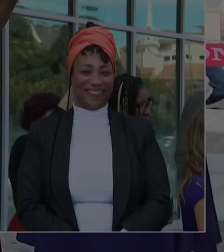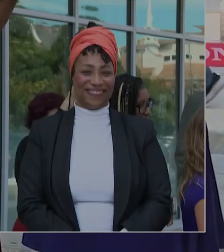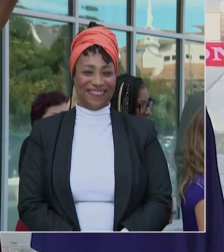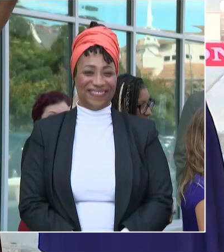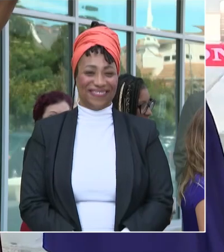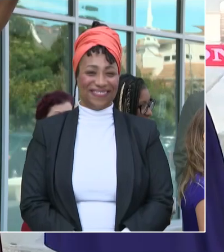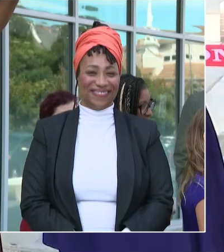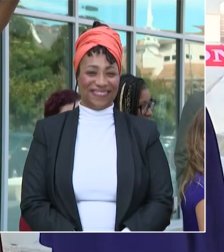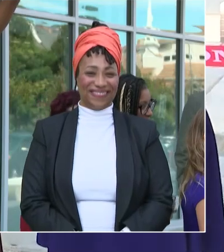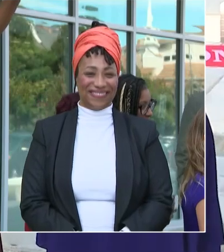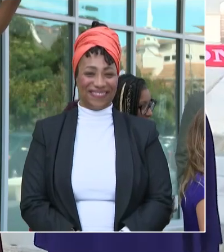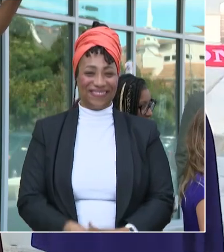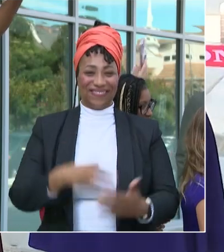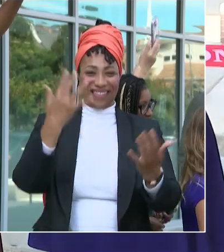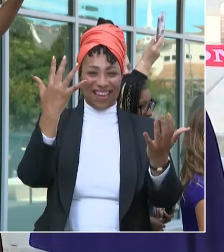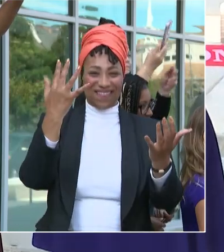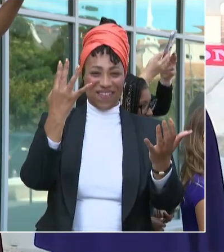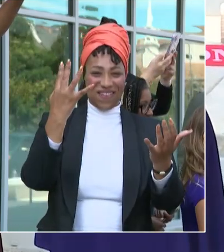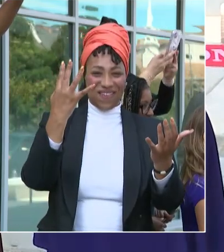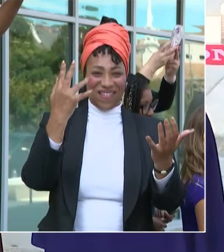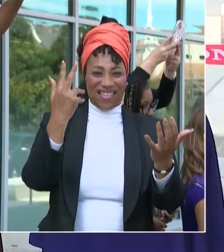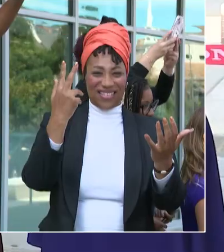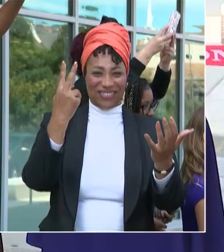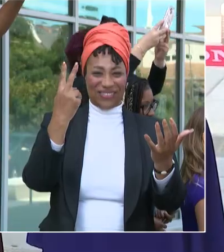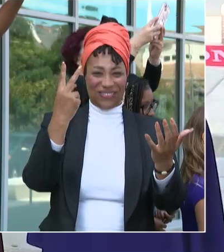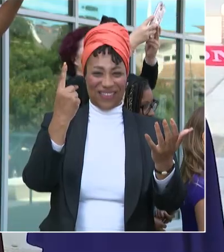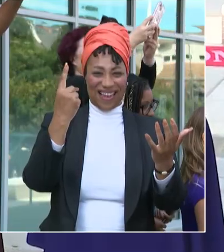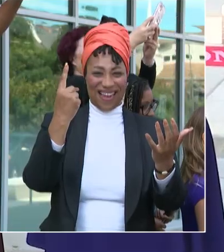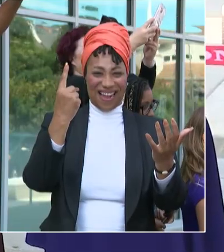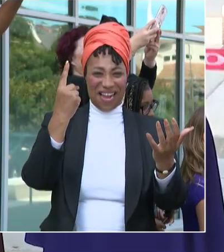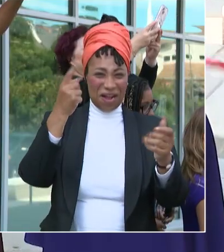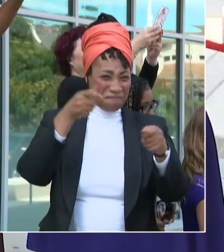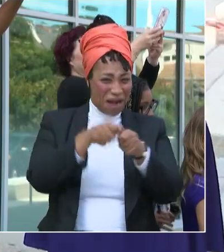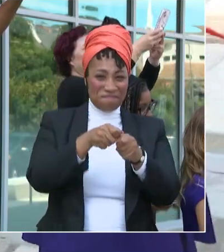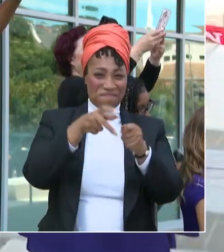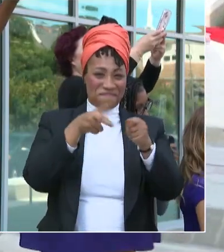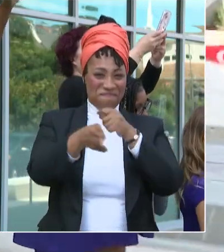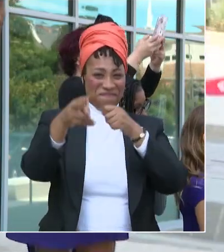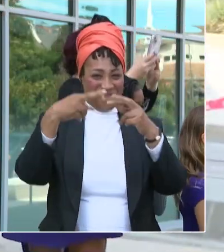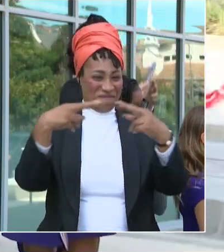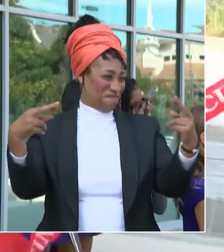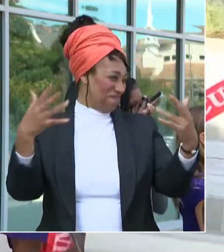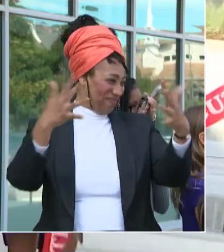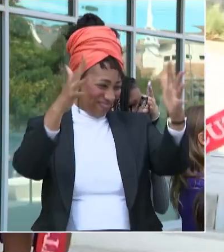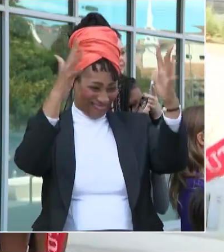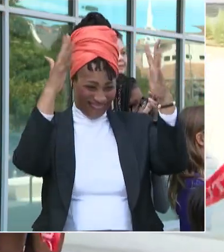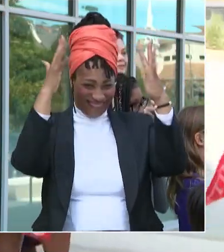5, 4, 3, 2, 1. Woo!